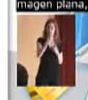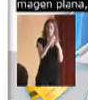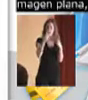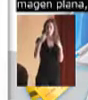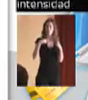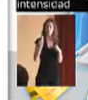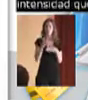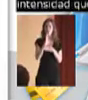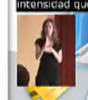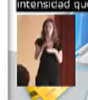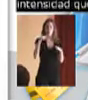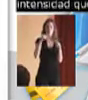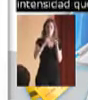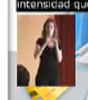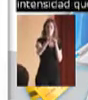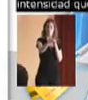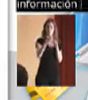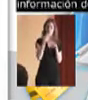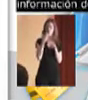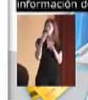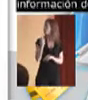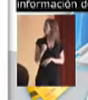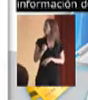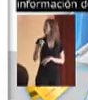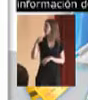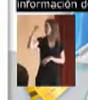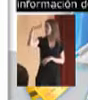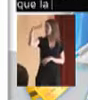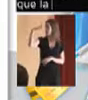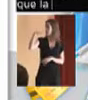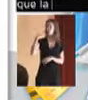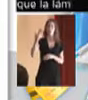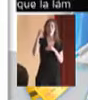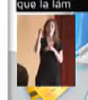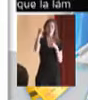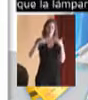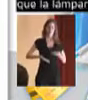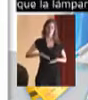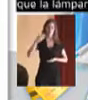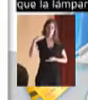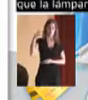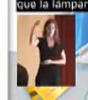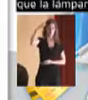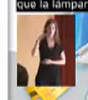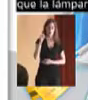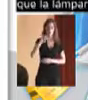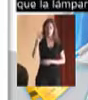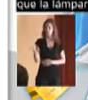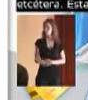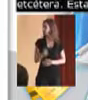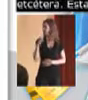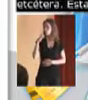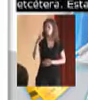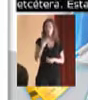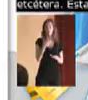the information of depth, so that the lamp is on top of the bust, etc. And this part, which is also implemented, works